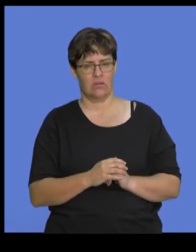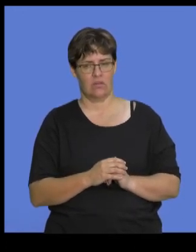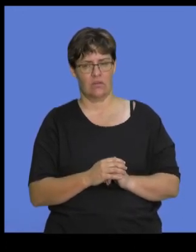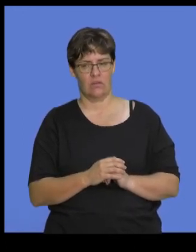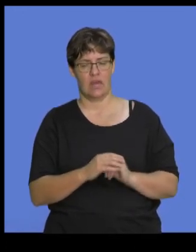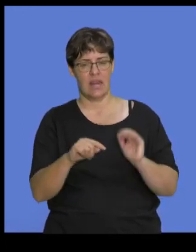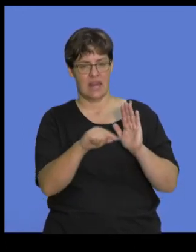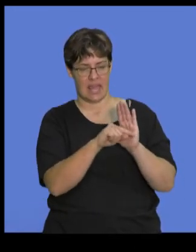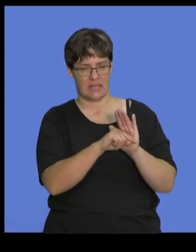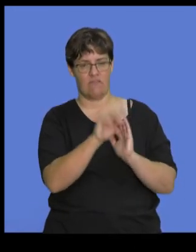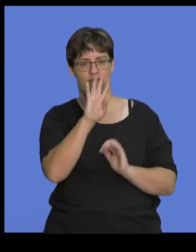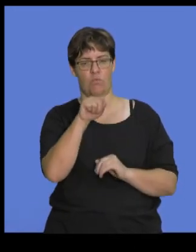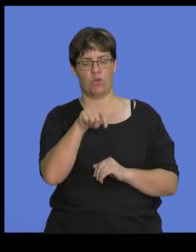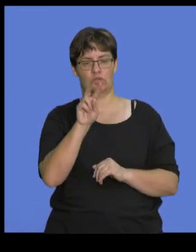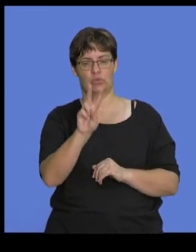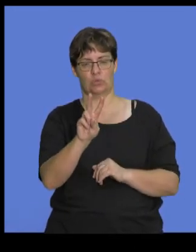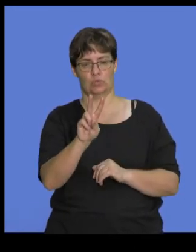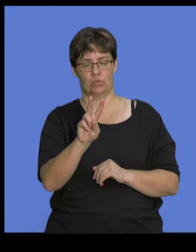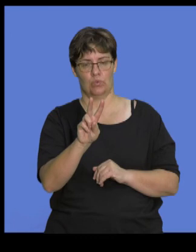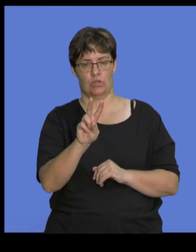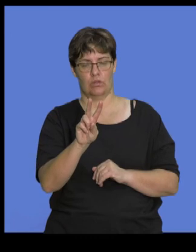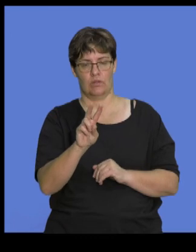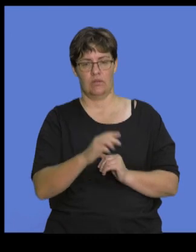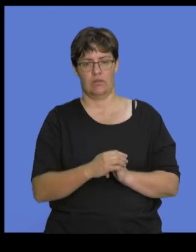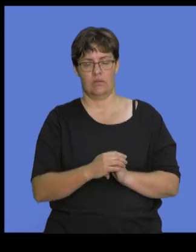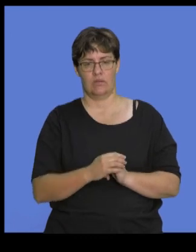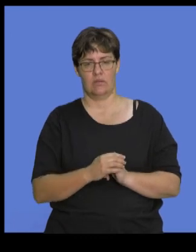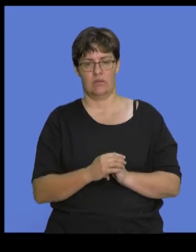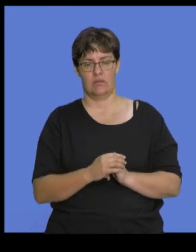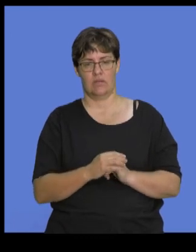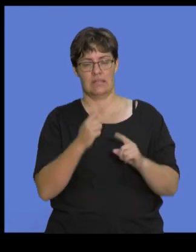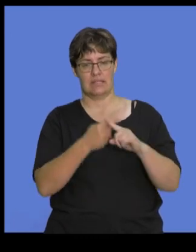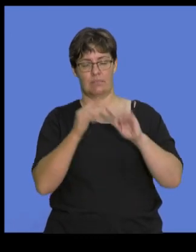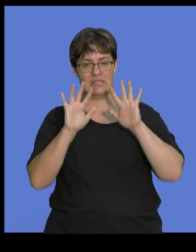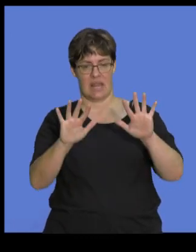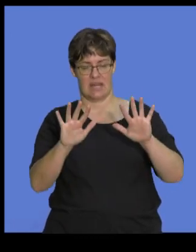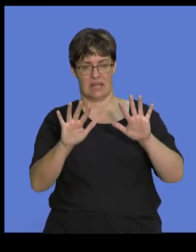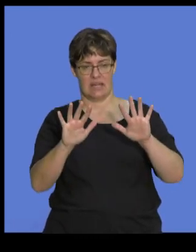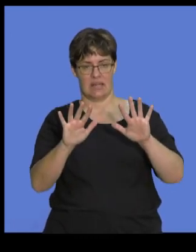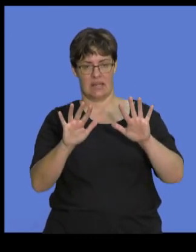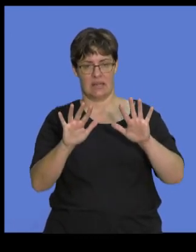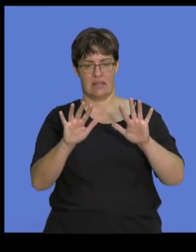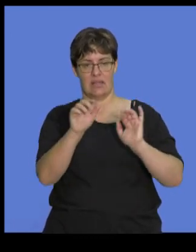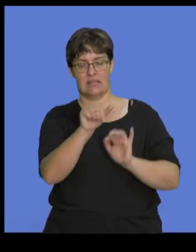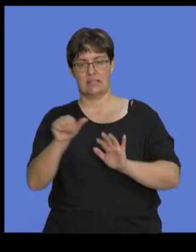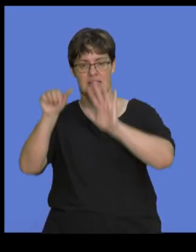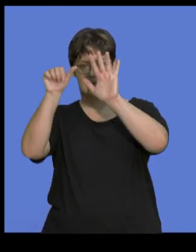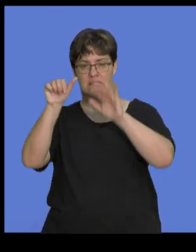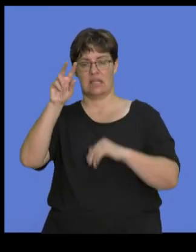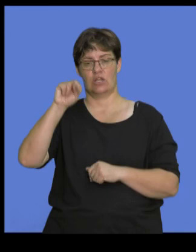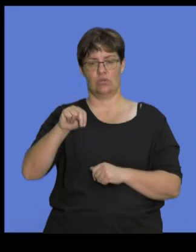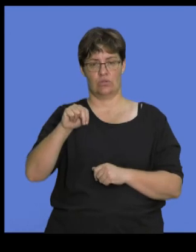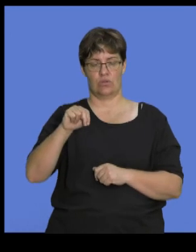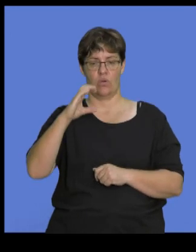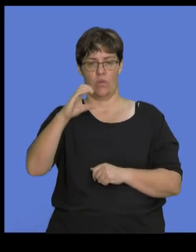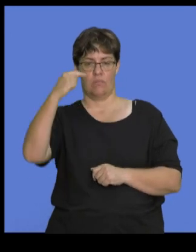actually negative 4.2, which is 4.2, okay, times 10 exponent